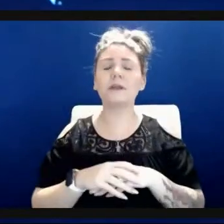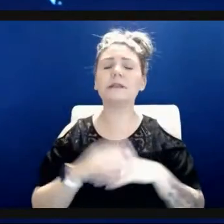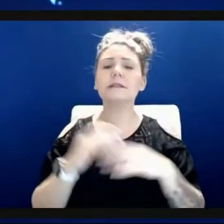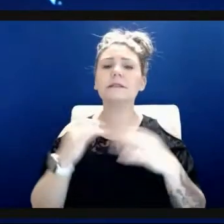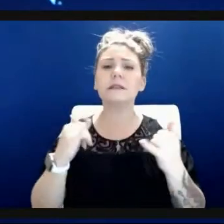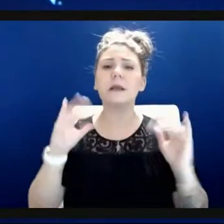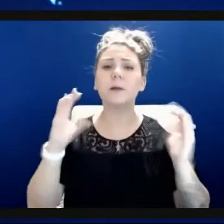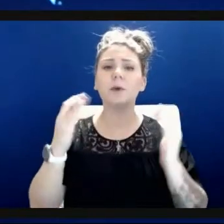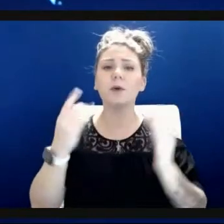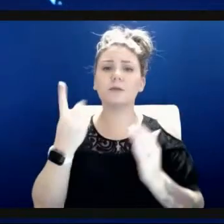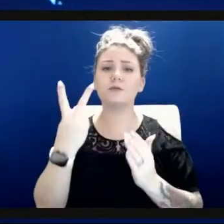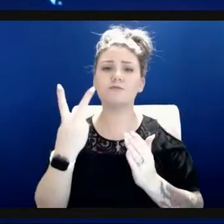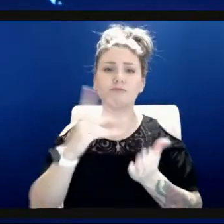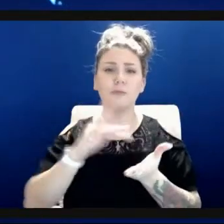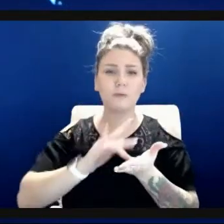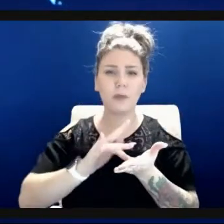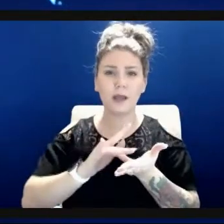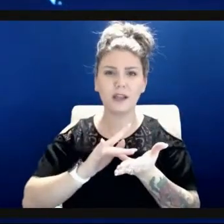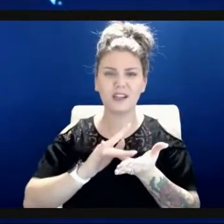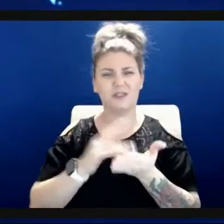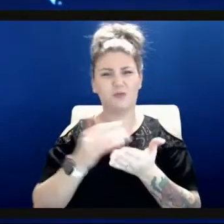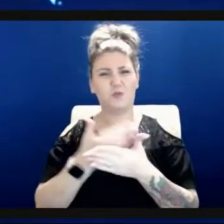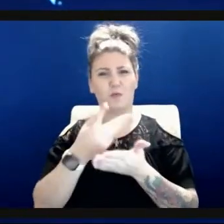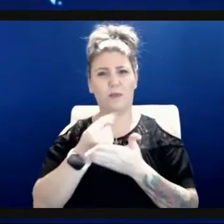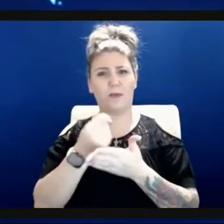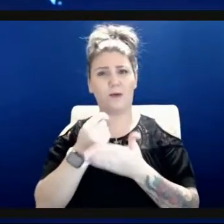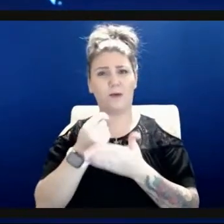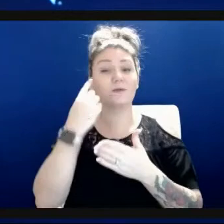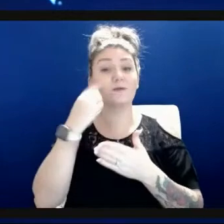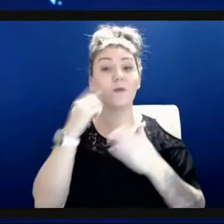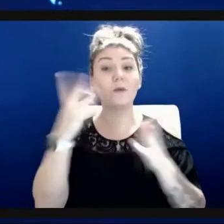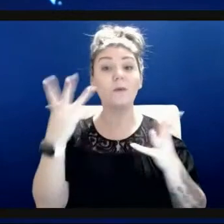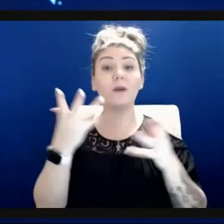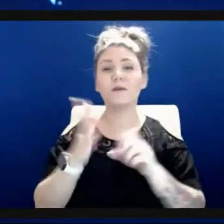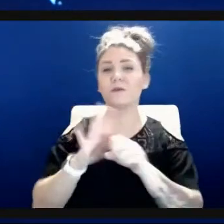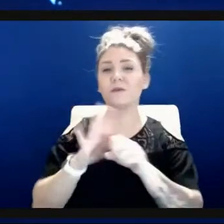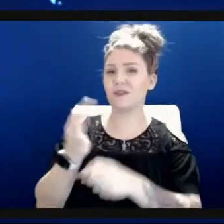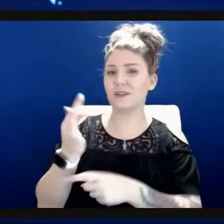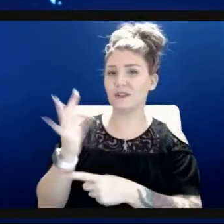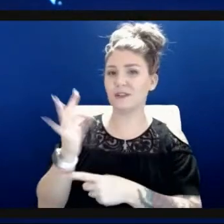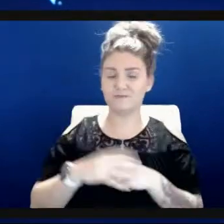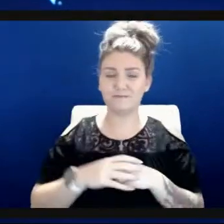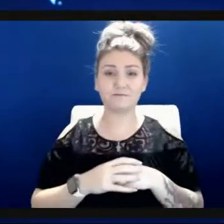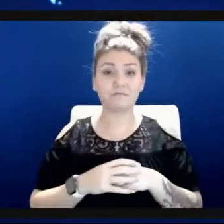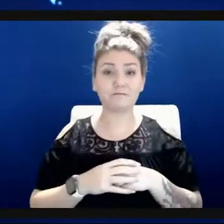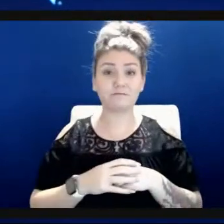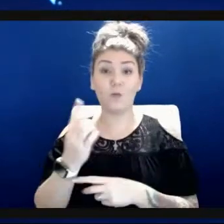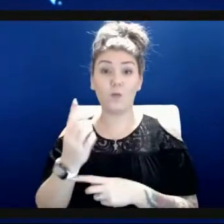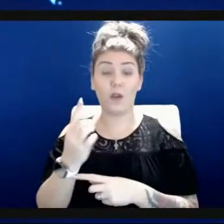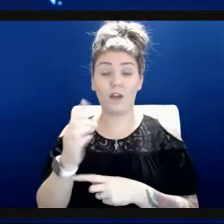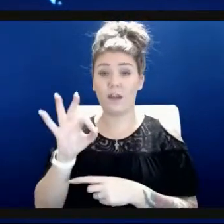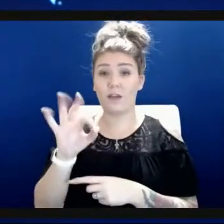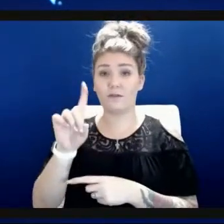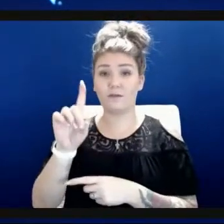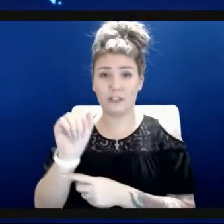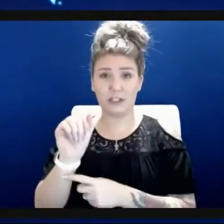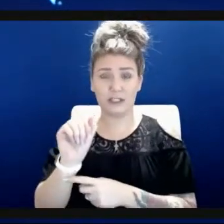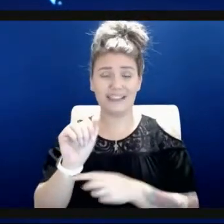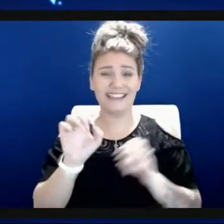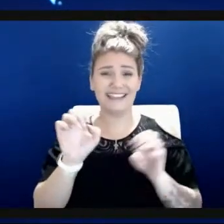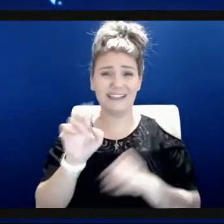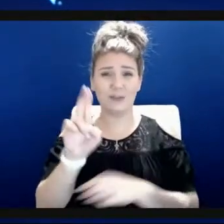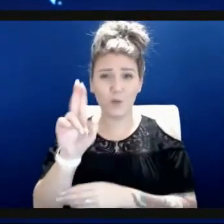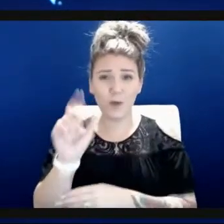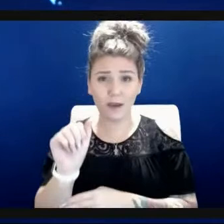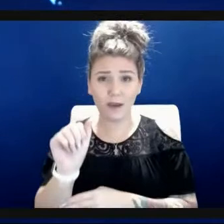the news as therapies to treat COVID-19. One has an FDA Emergency Use Approval, an